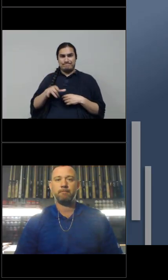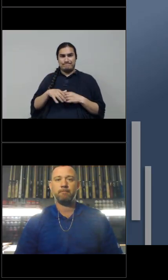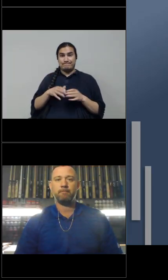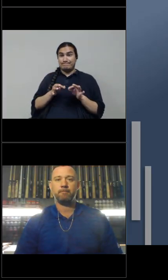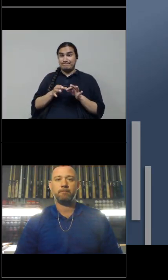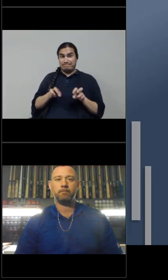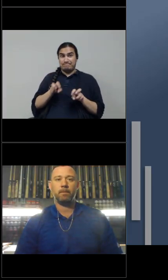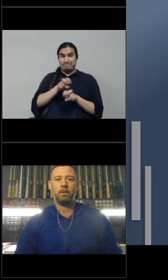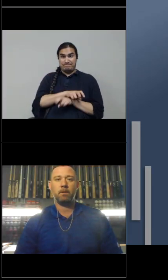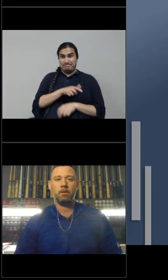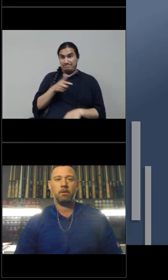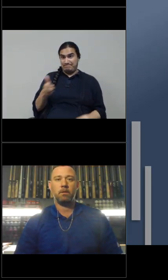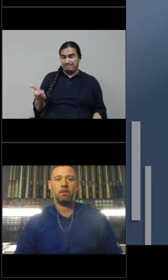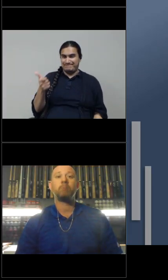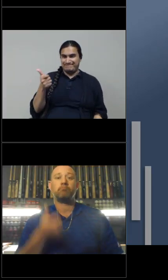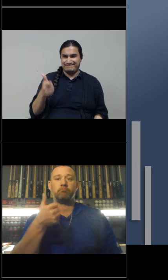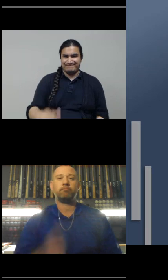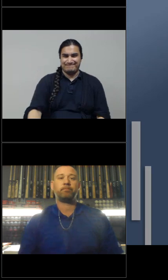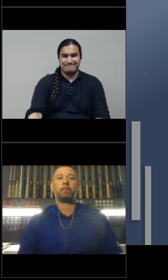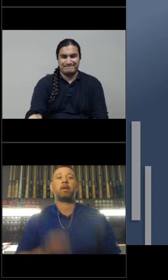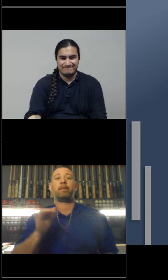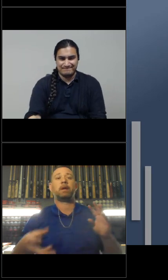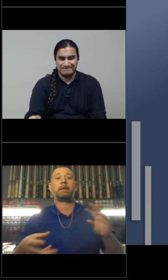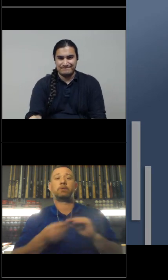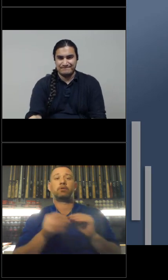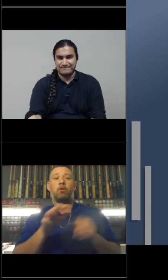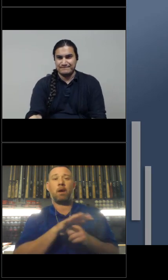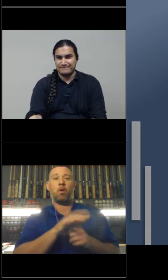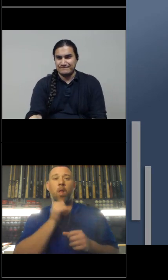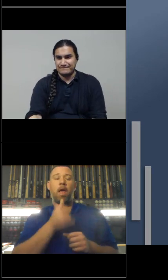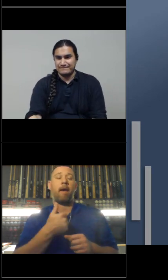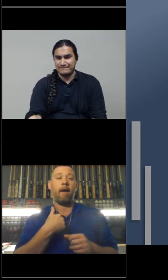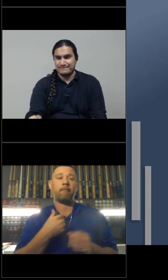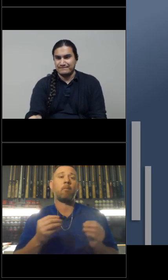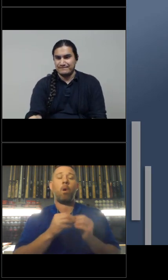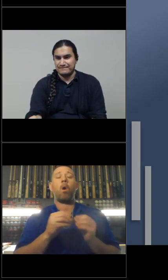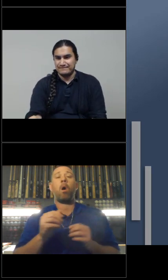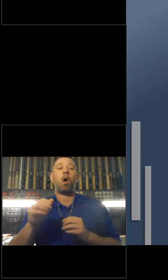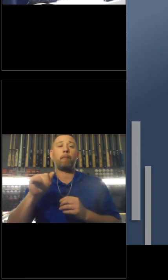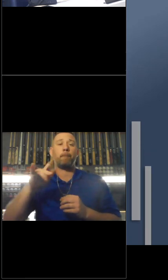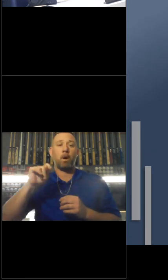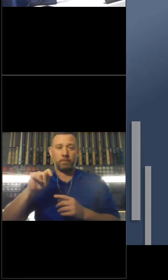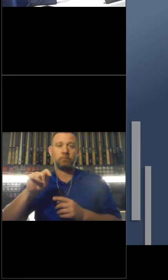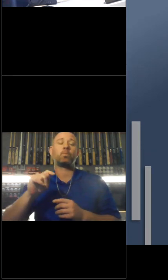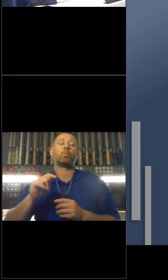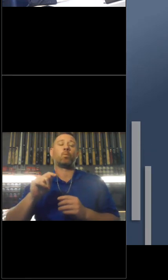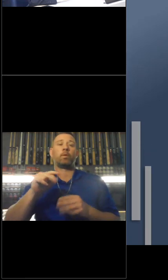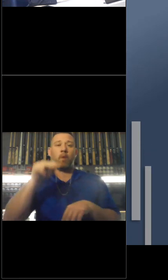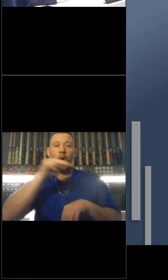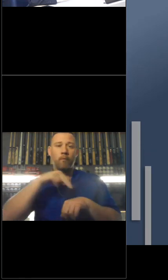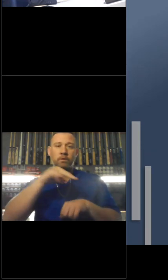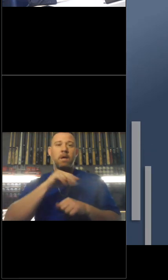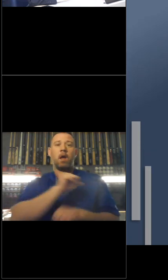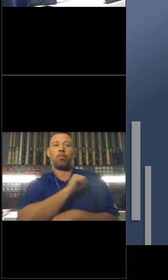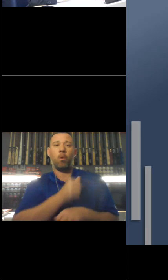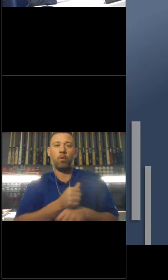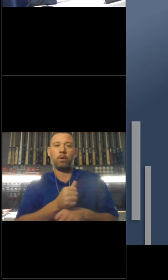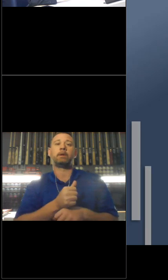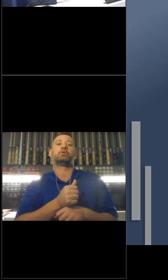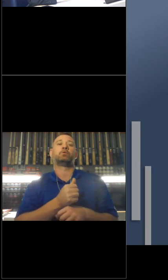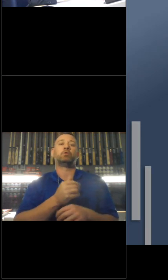This additional area will provide N Avenue Apartments with oversight authority to eliminate fires,